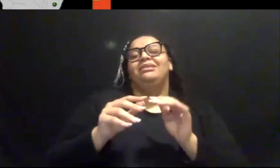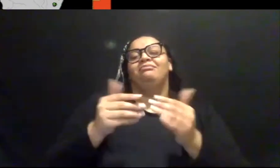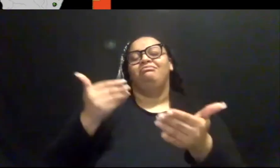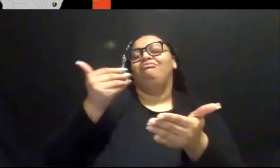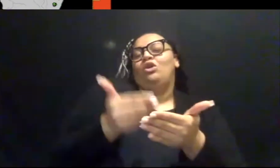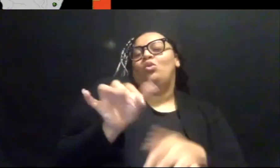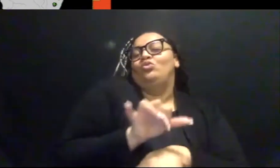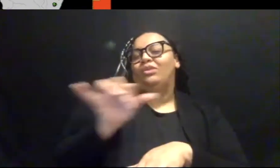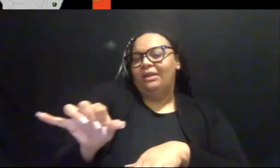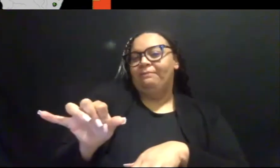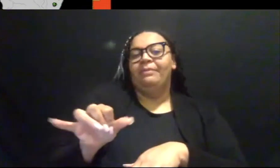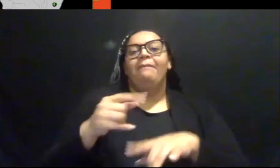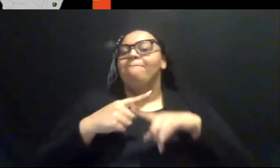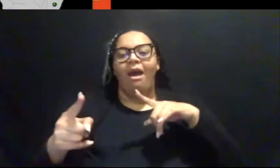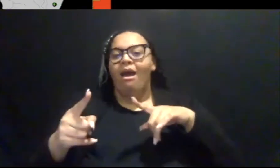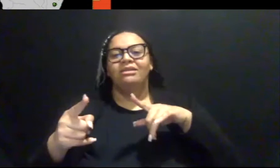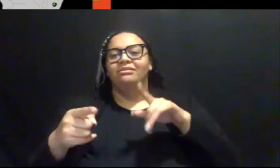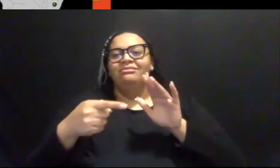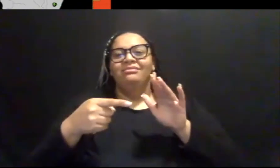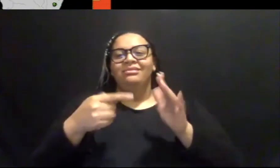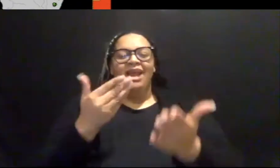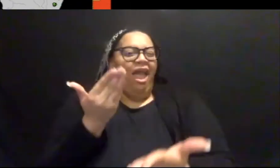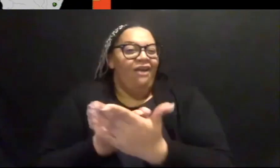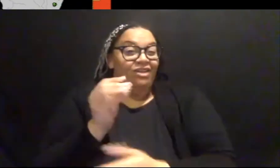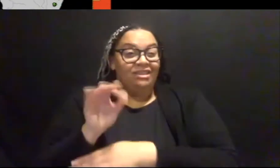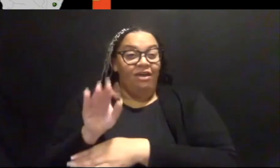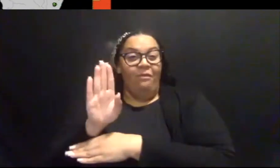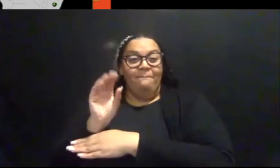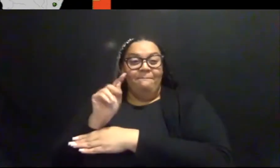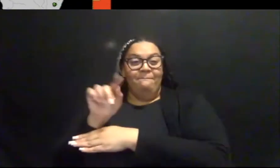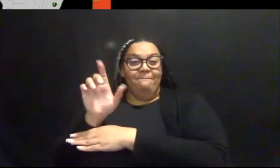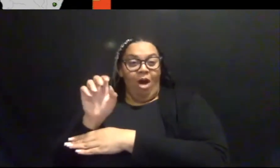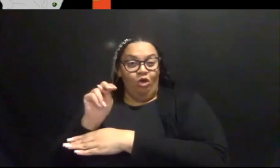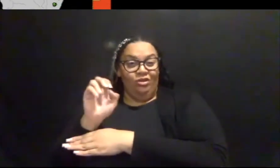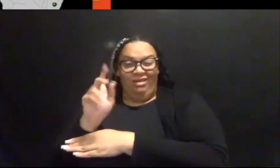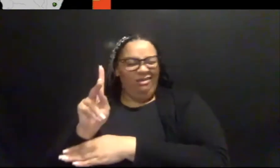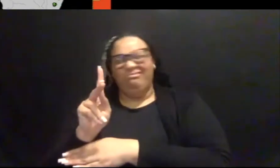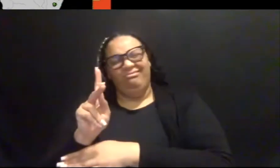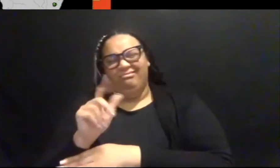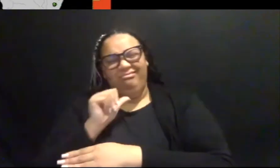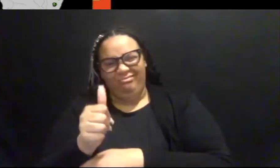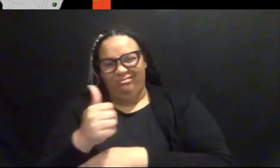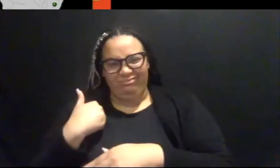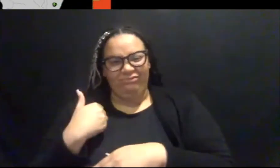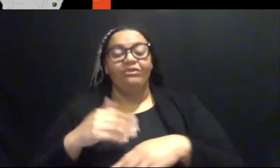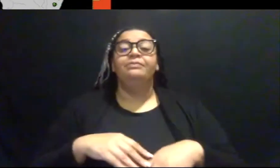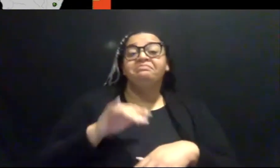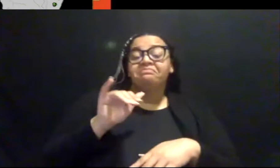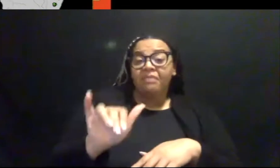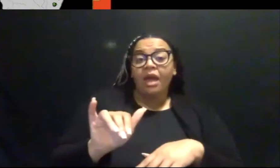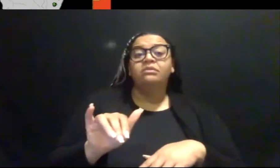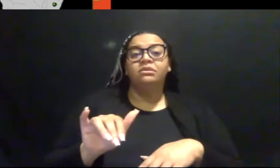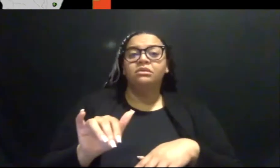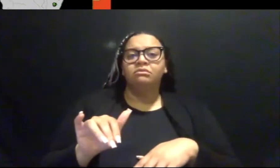there's no evidence of bottlenecks, meaning that population size hasn't rapidly crashed recently. And so this suggests sufficient gene